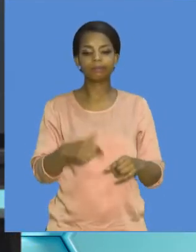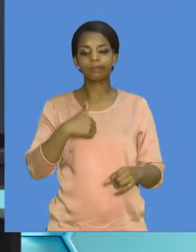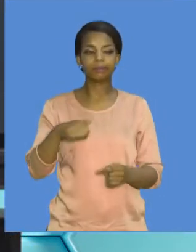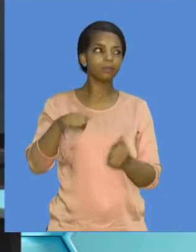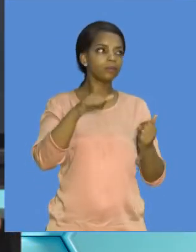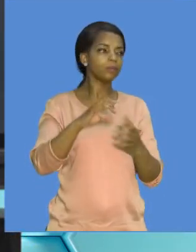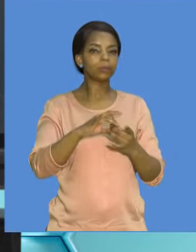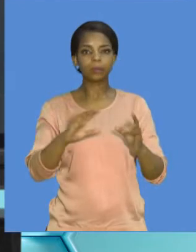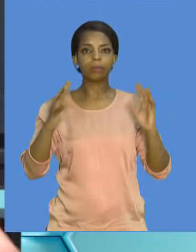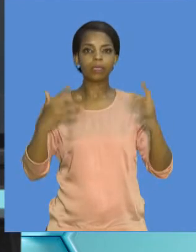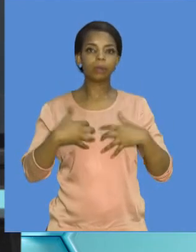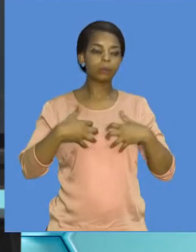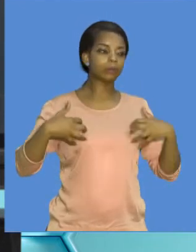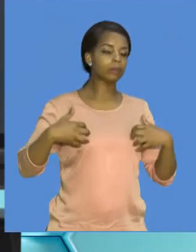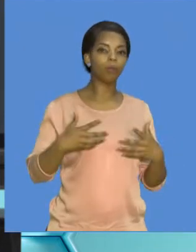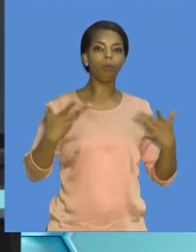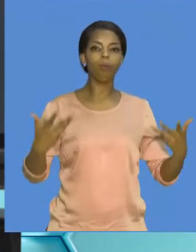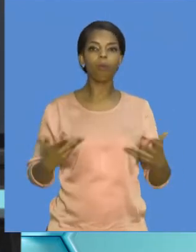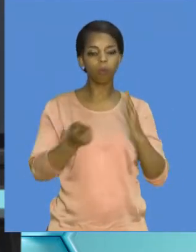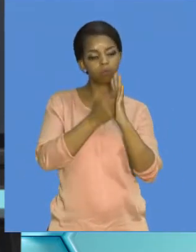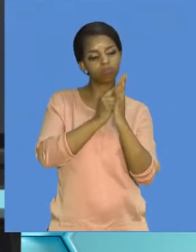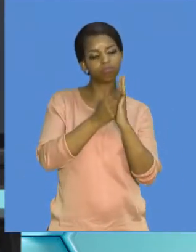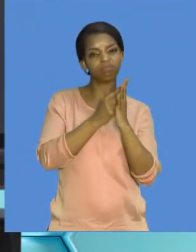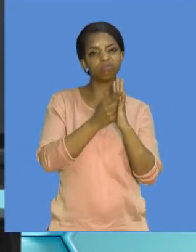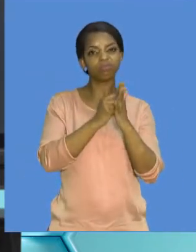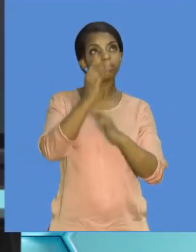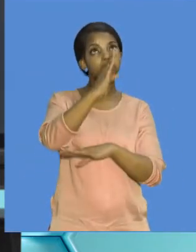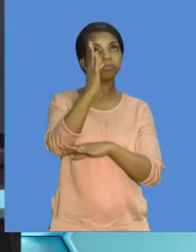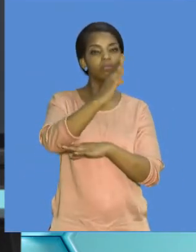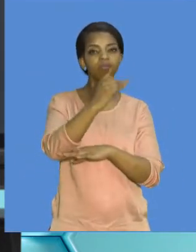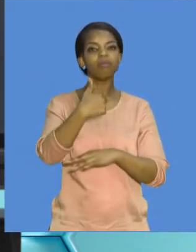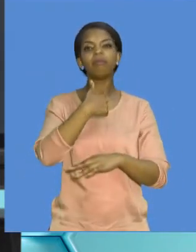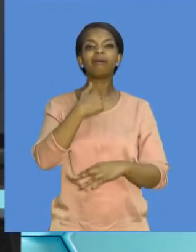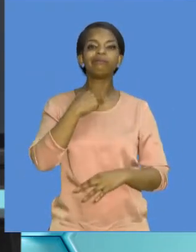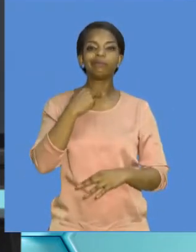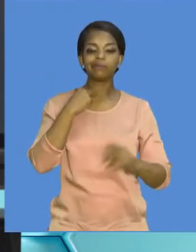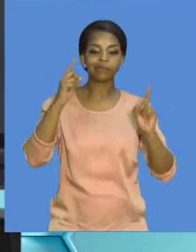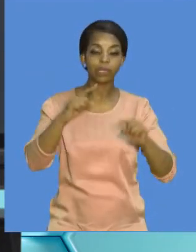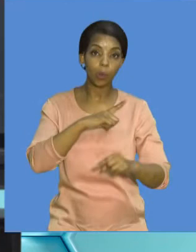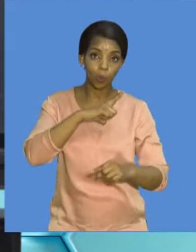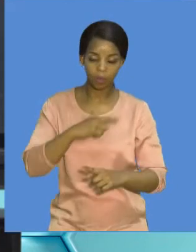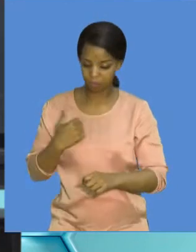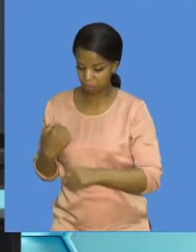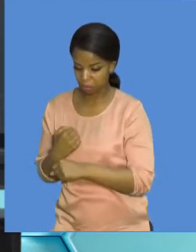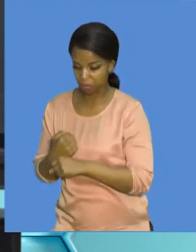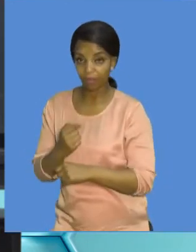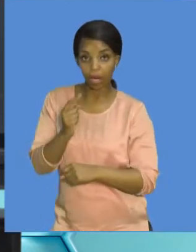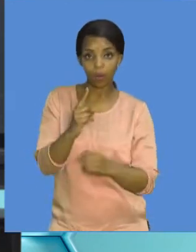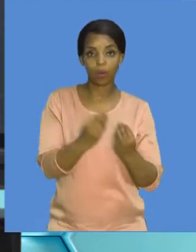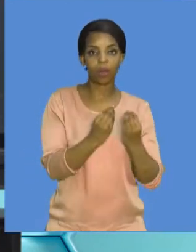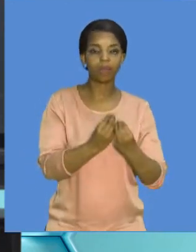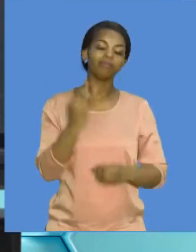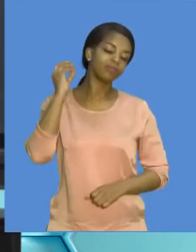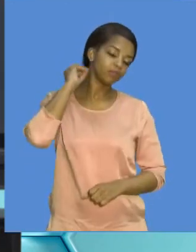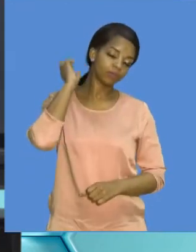go there because they're at work if it's during the day and all. So those are just the things that you need to be considering when talking about